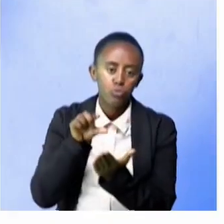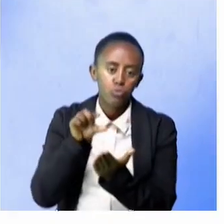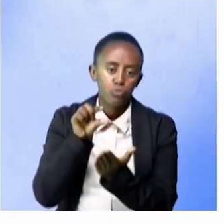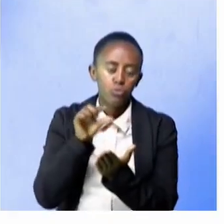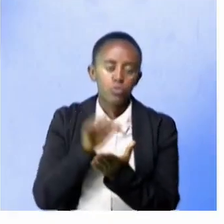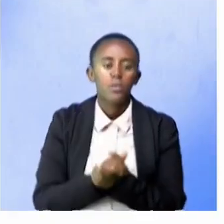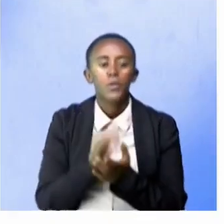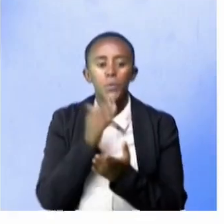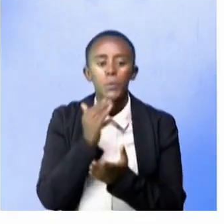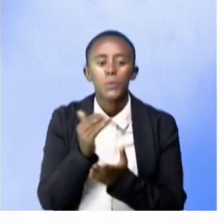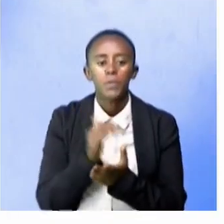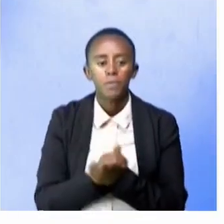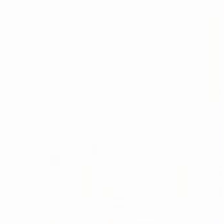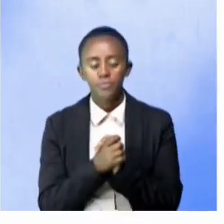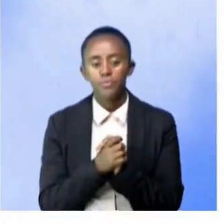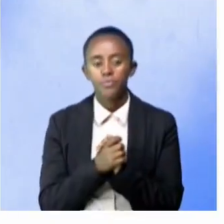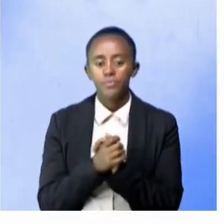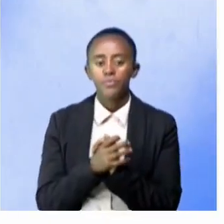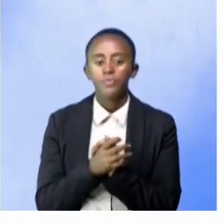Good.